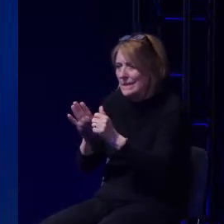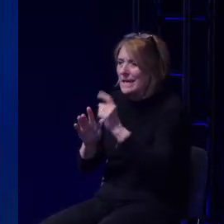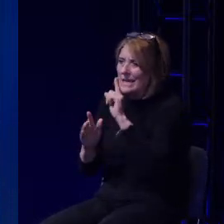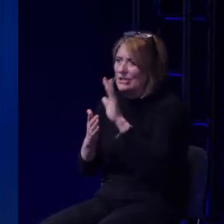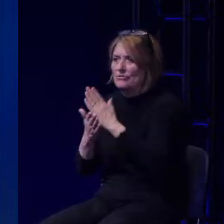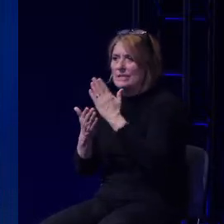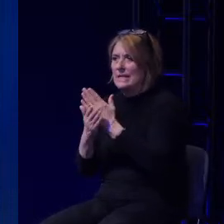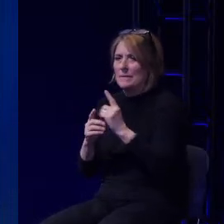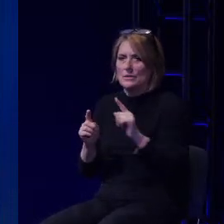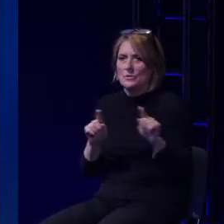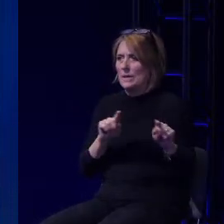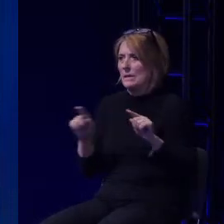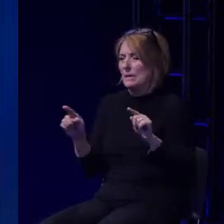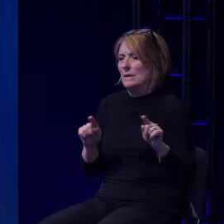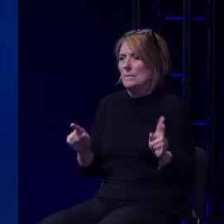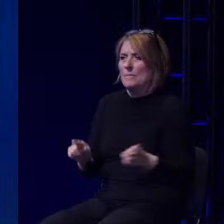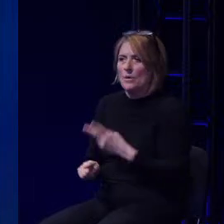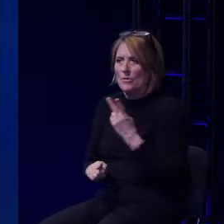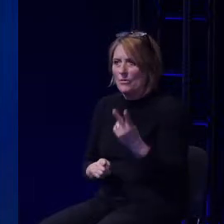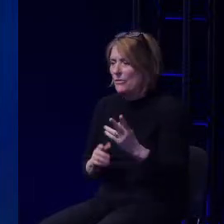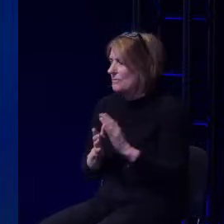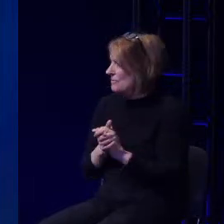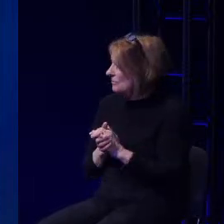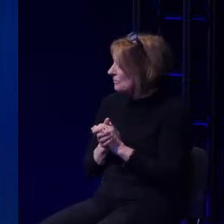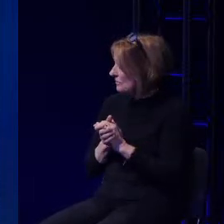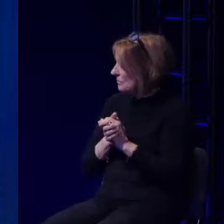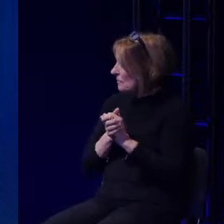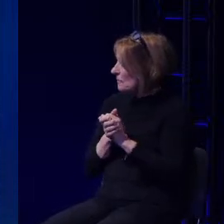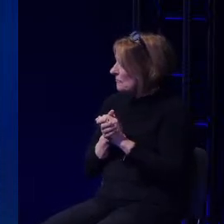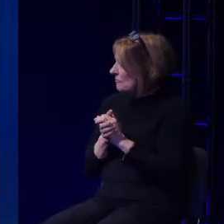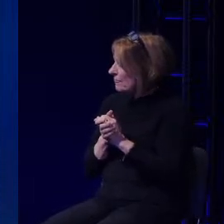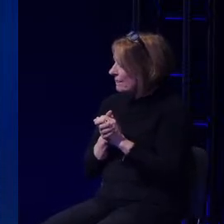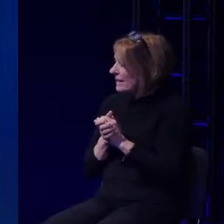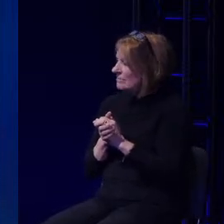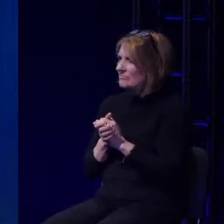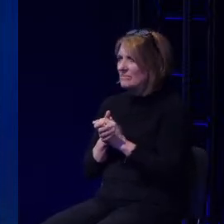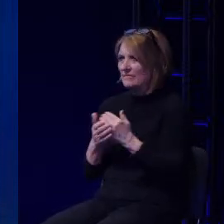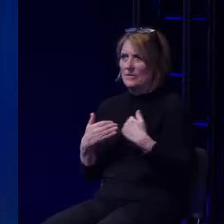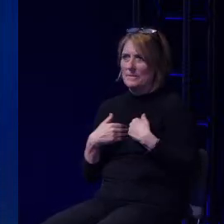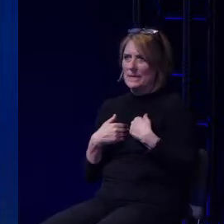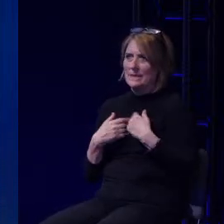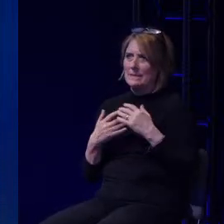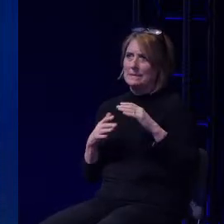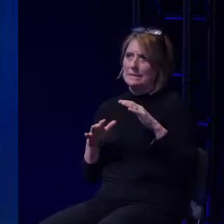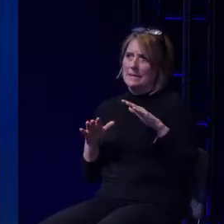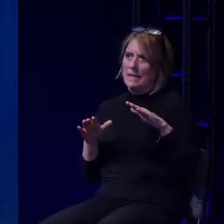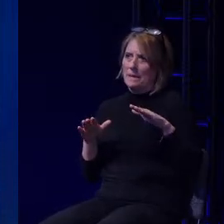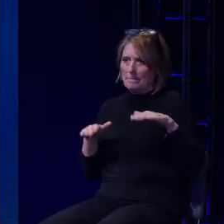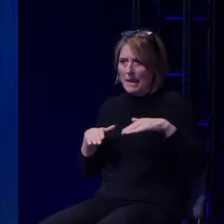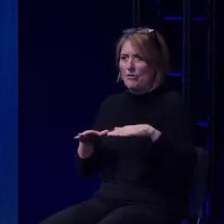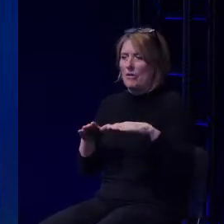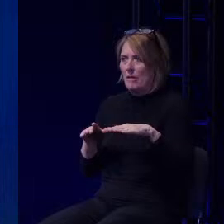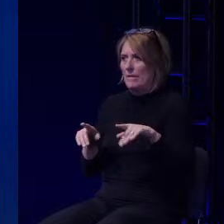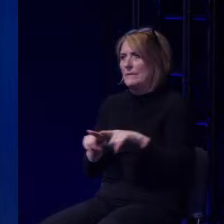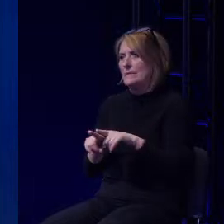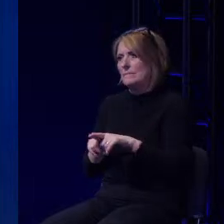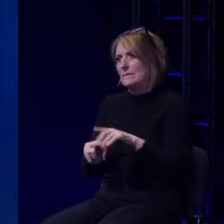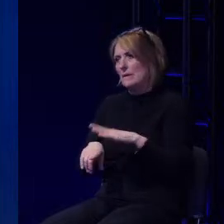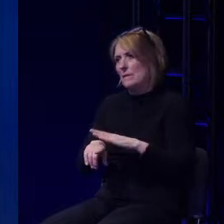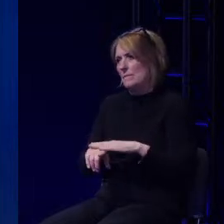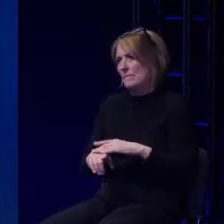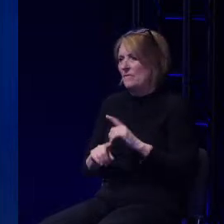worlds. But I think, I guess it was a parallel track for me for a while, let's say. Parallel track.